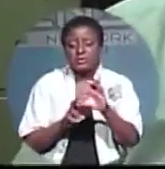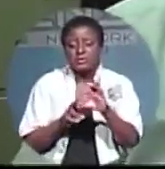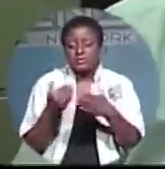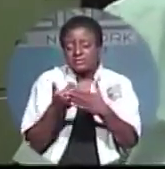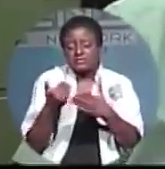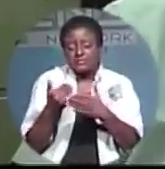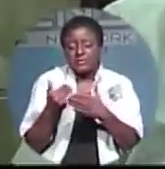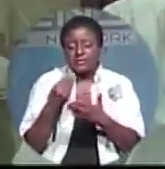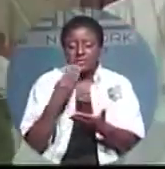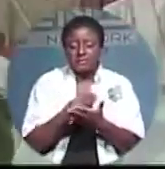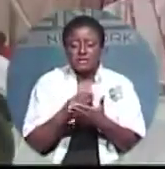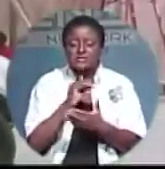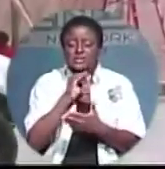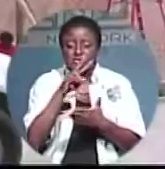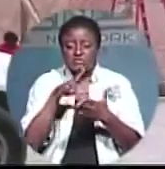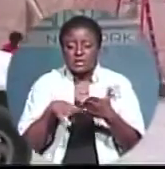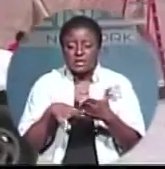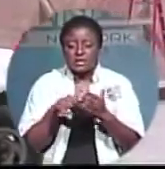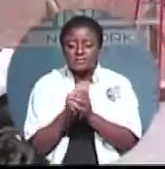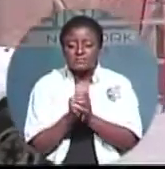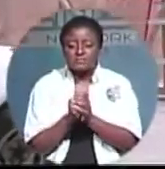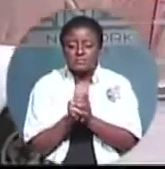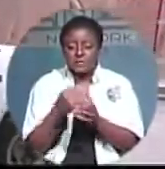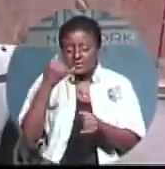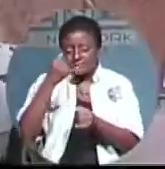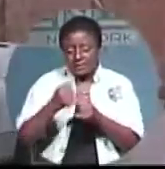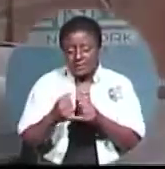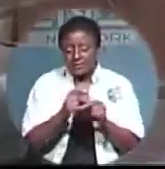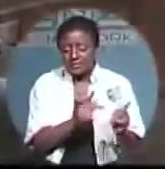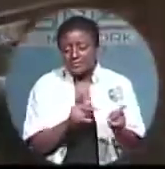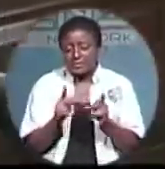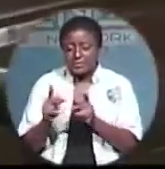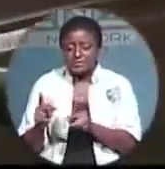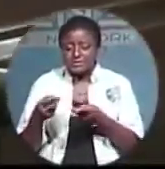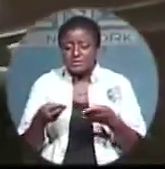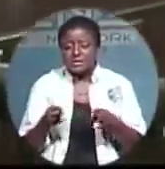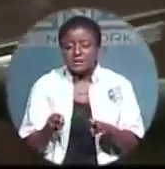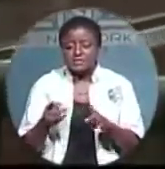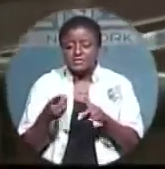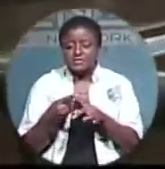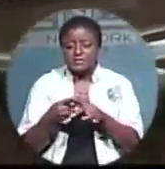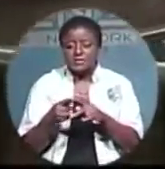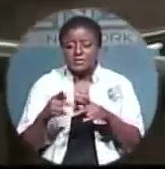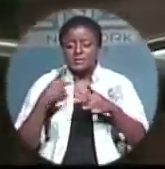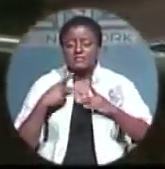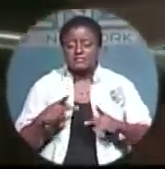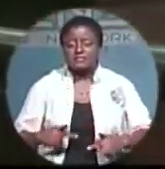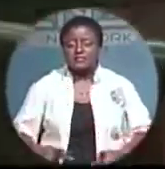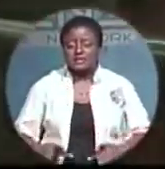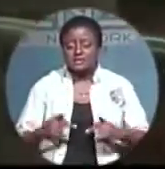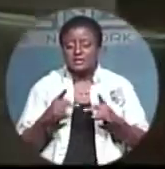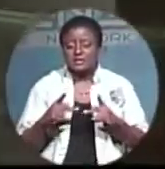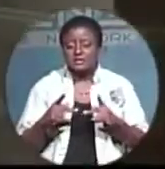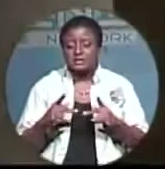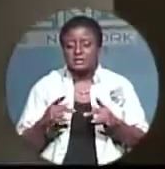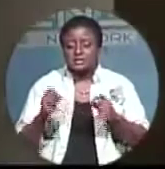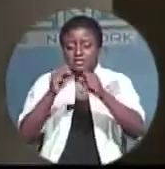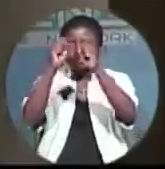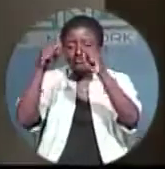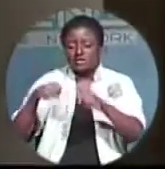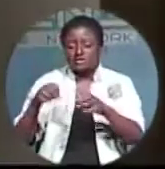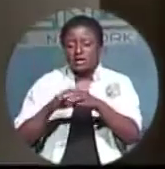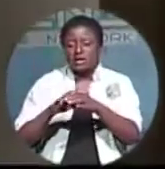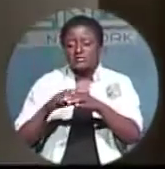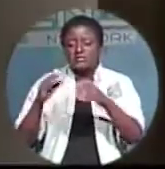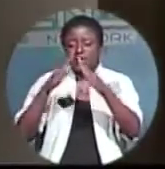And that's where we are today. Meanwhile, final preparations are taking place to the physical structure of the House of Assembly. Mr.